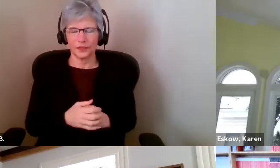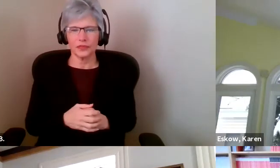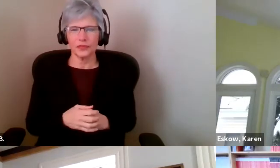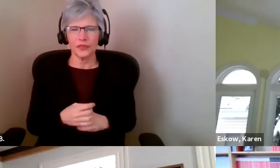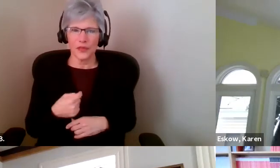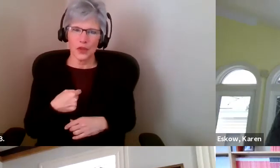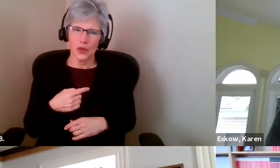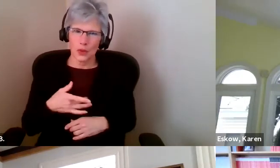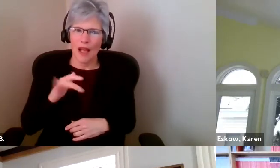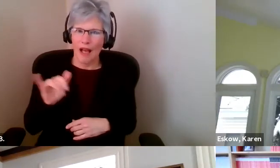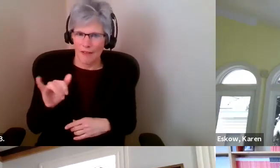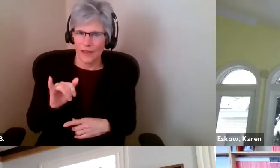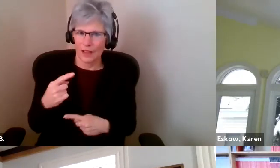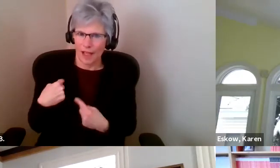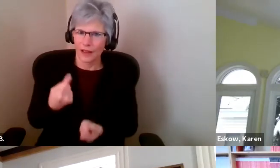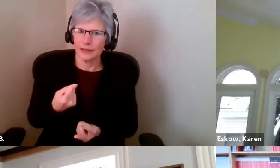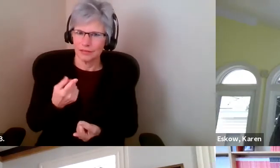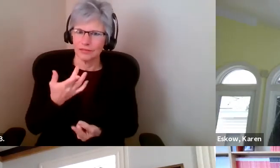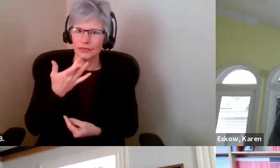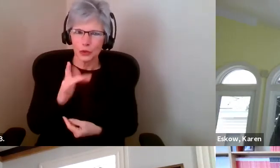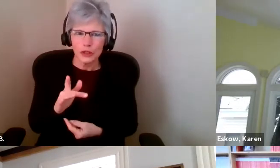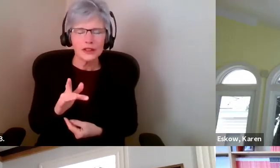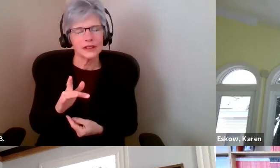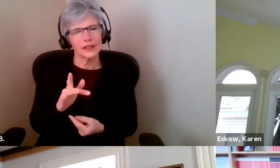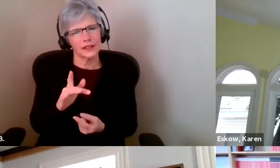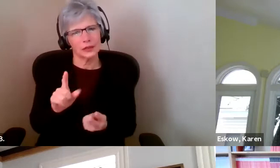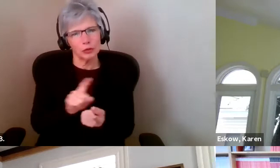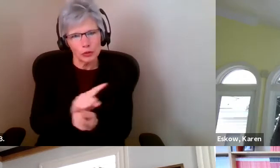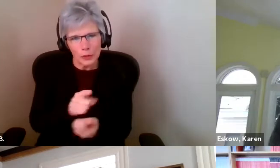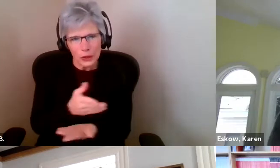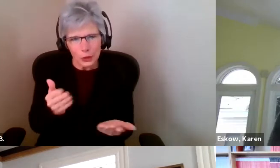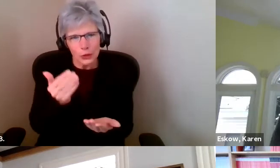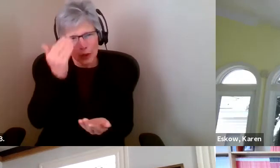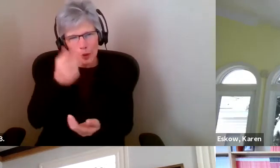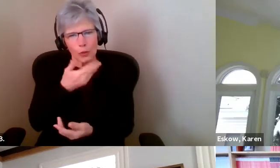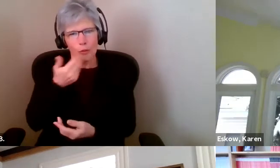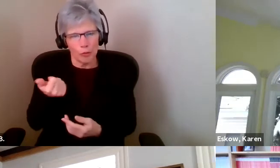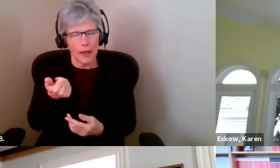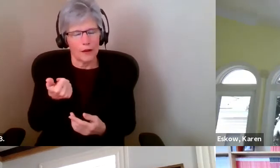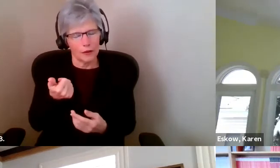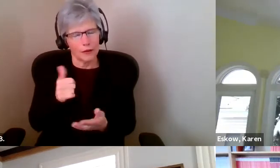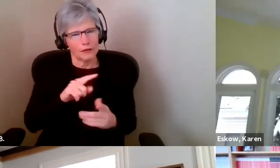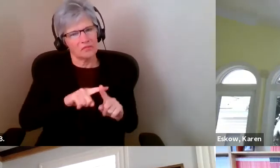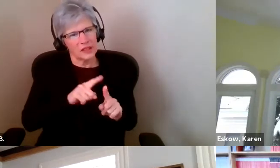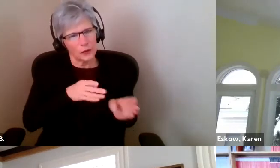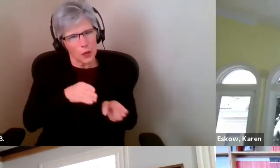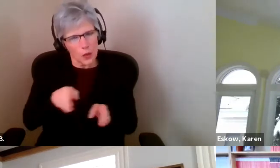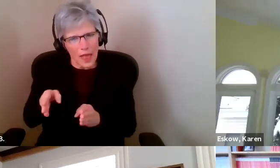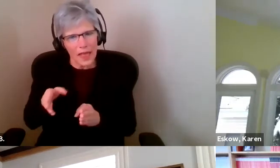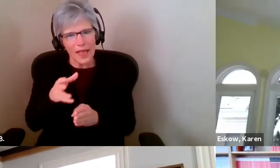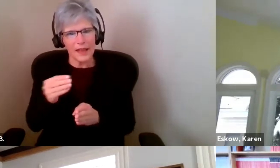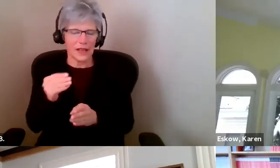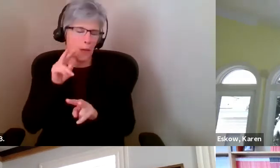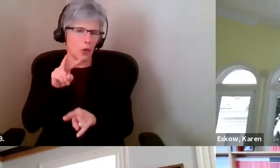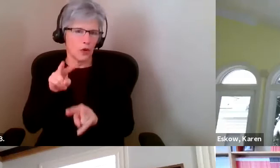I've been very fortunate to get to know you in these different ways. And I'm looking forward to getting to know you this way and other ways as